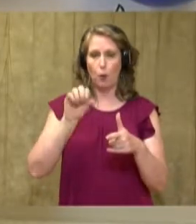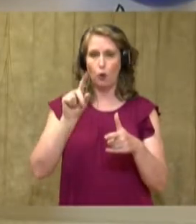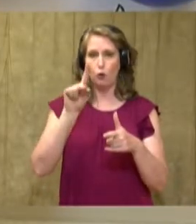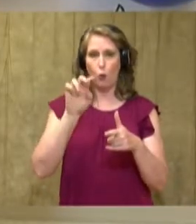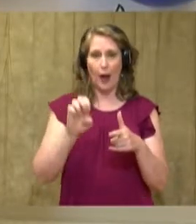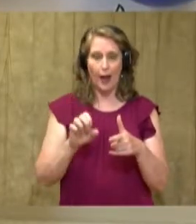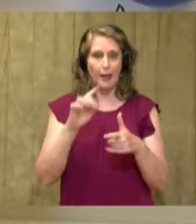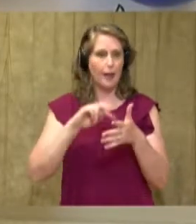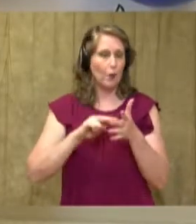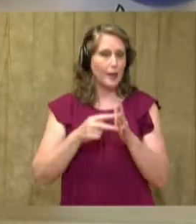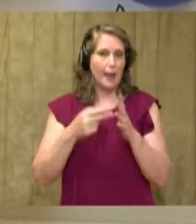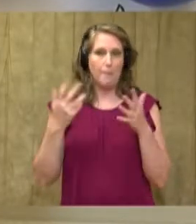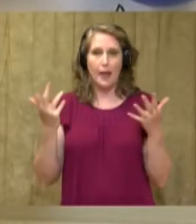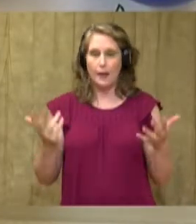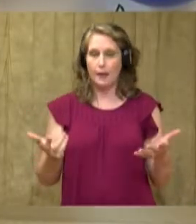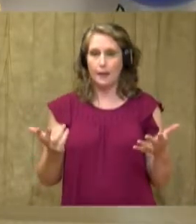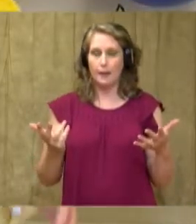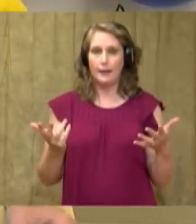mean?